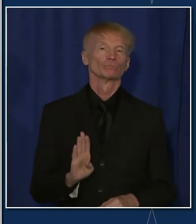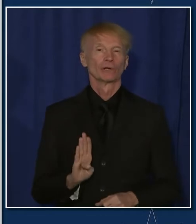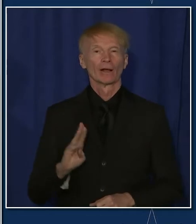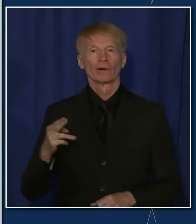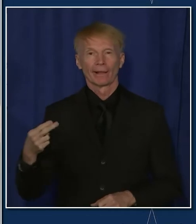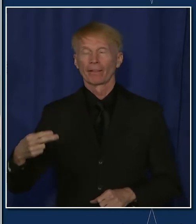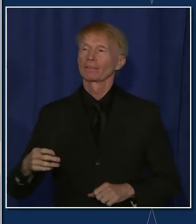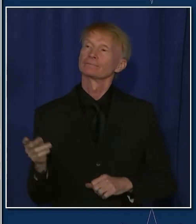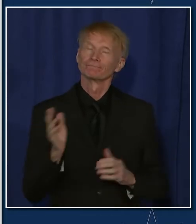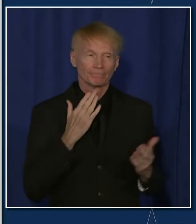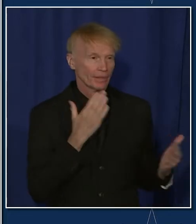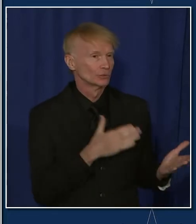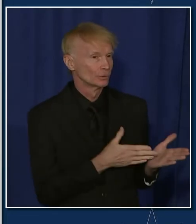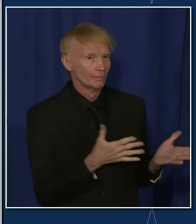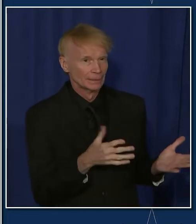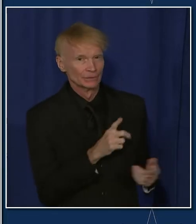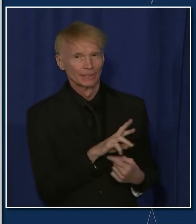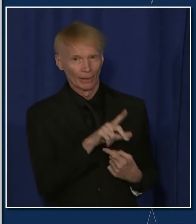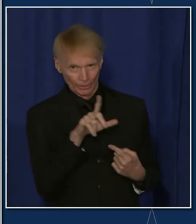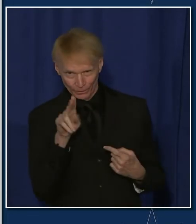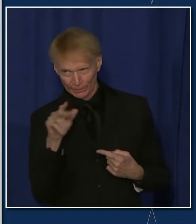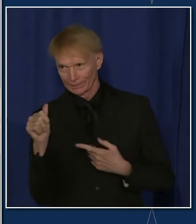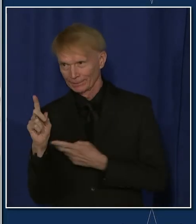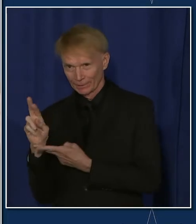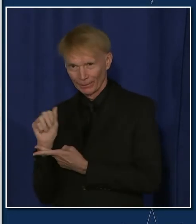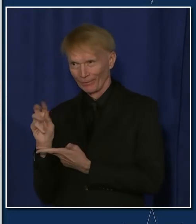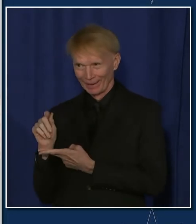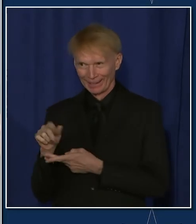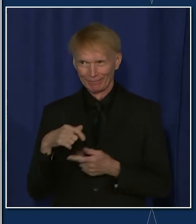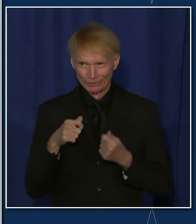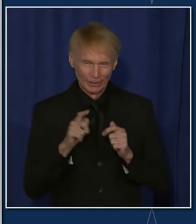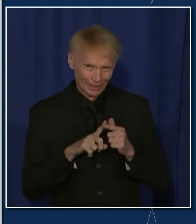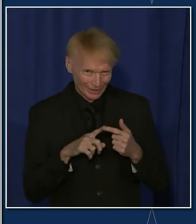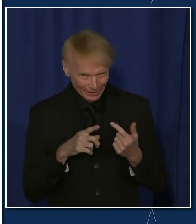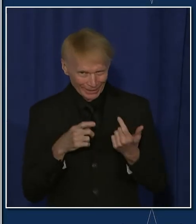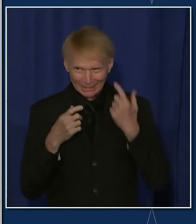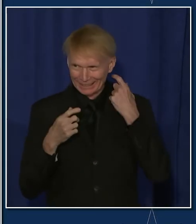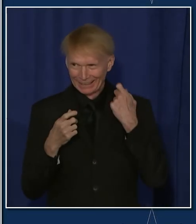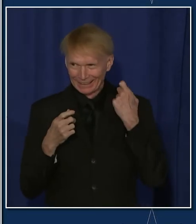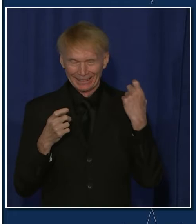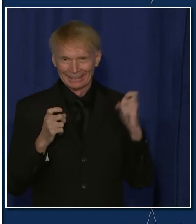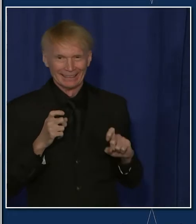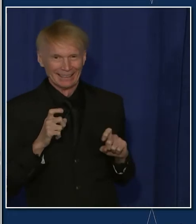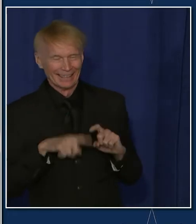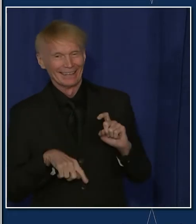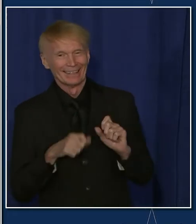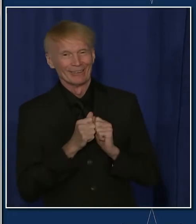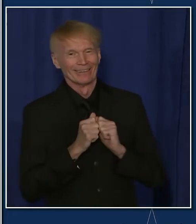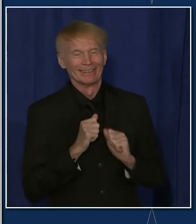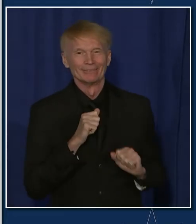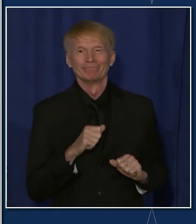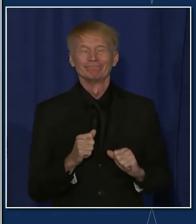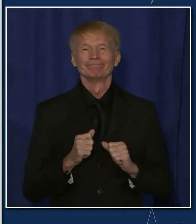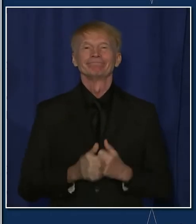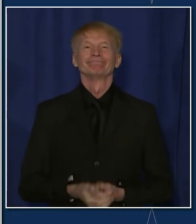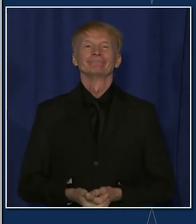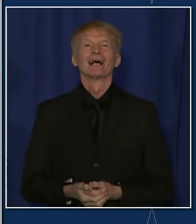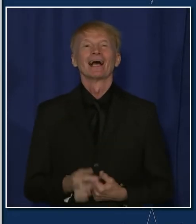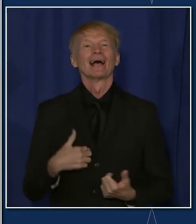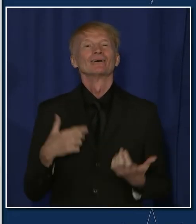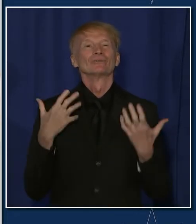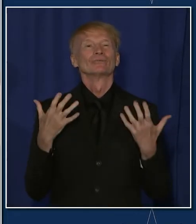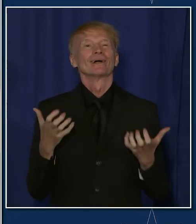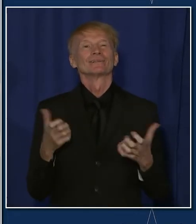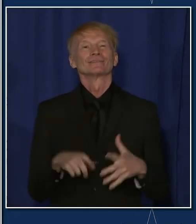Thank you so much, Dr. Luna. I tried this before and I couldn't do it with a mask on. I just want to